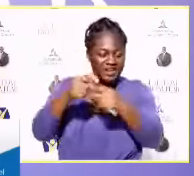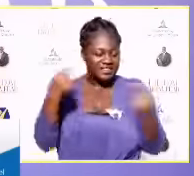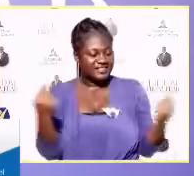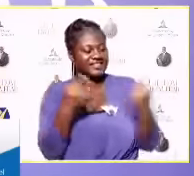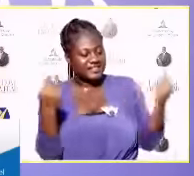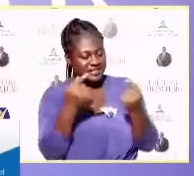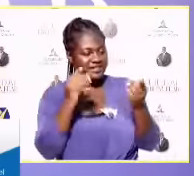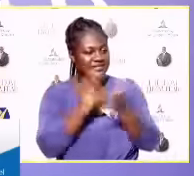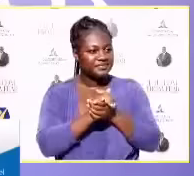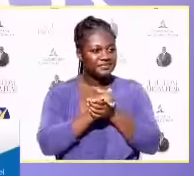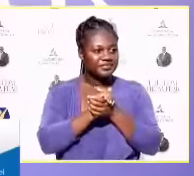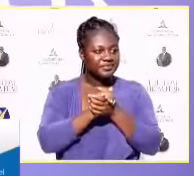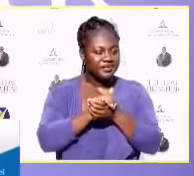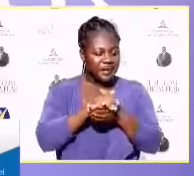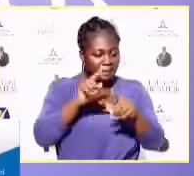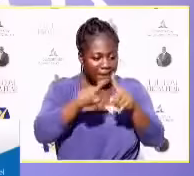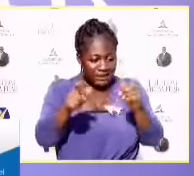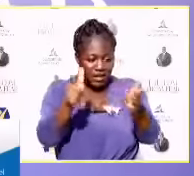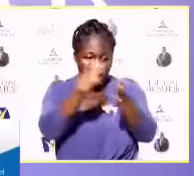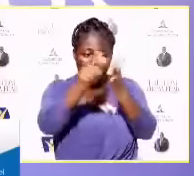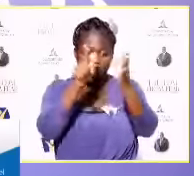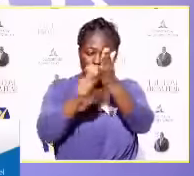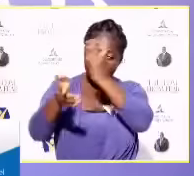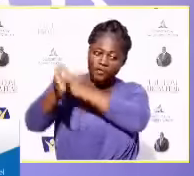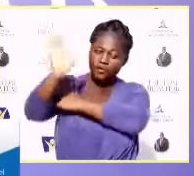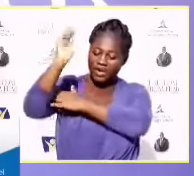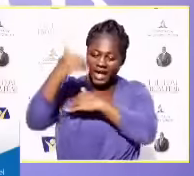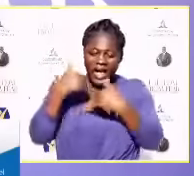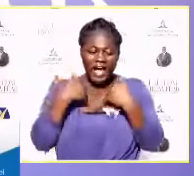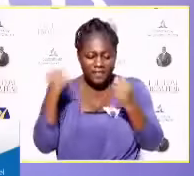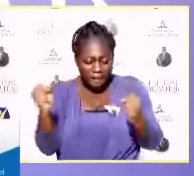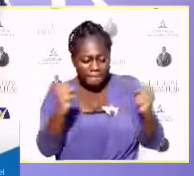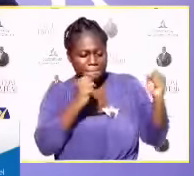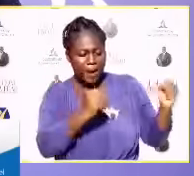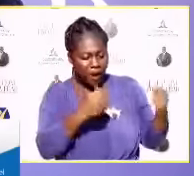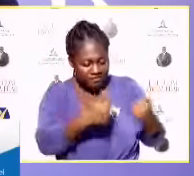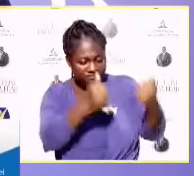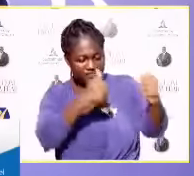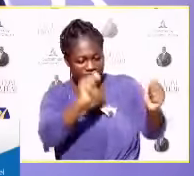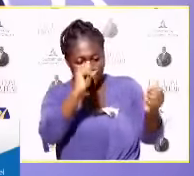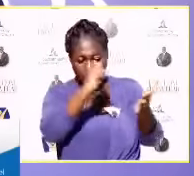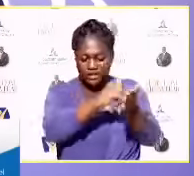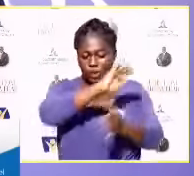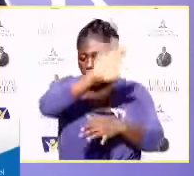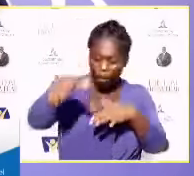Sin. But the law of God has a convicting power.